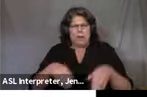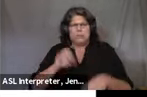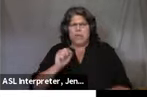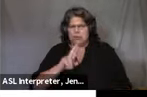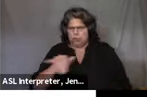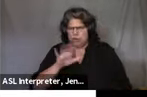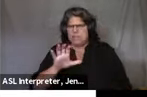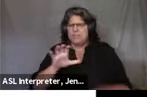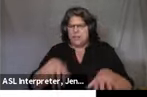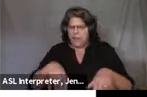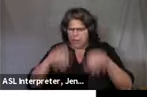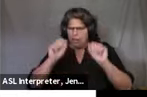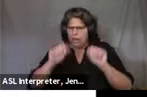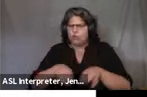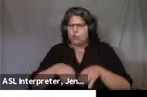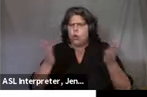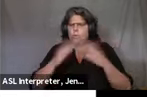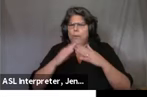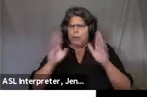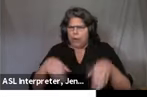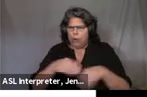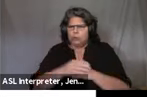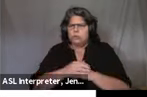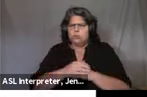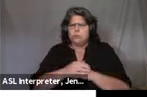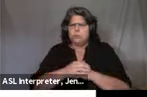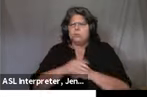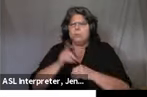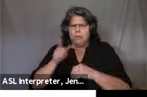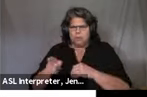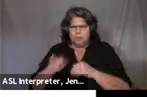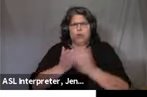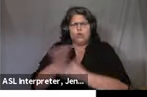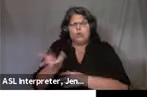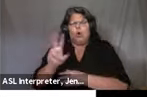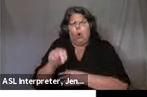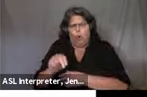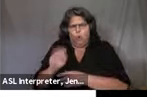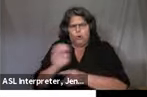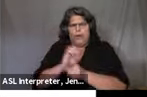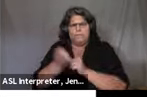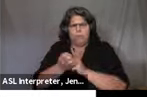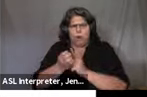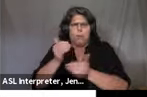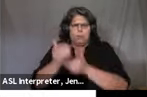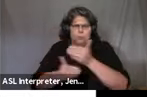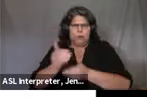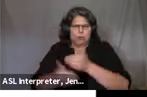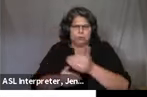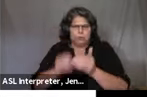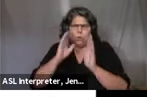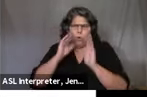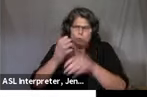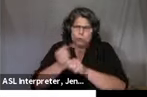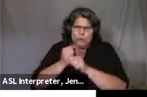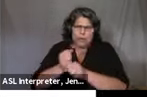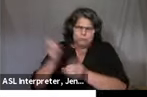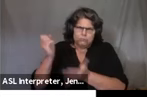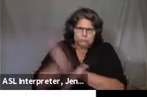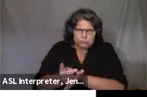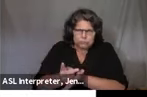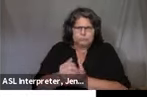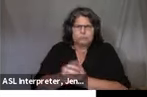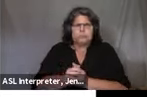SRJC, and again, they're going through their own environmental process, hoping to get clearance. I know they're working